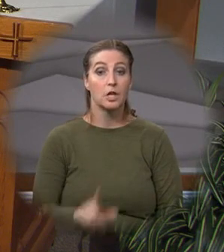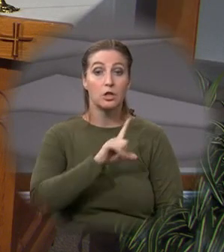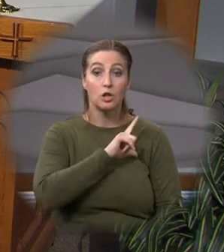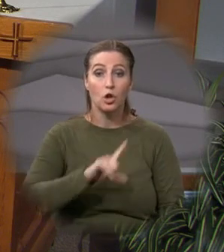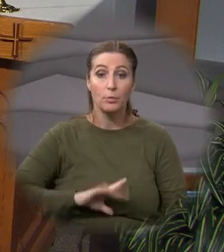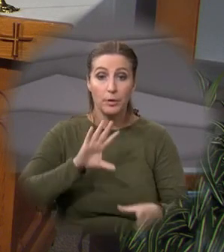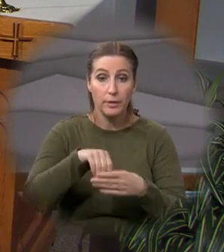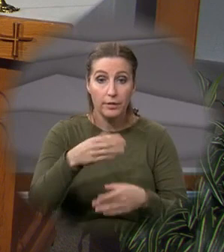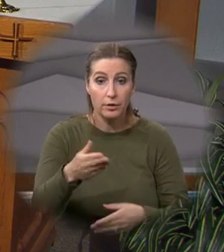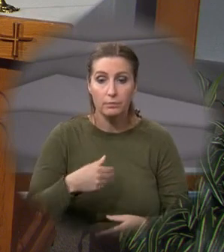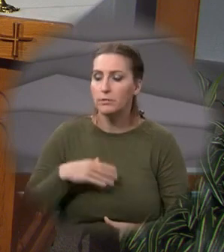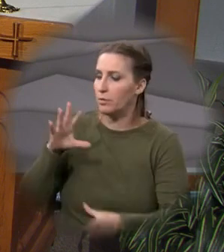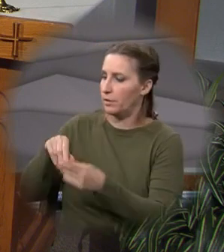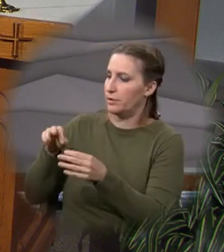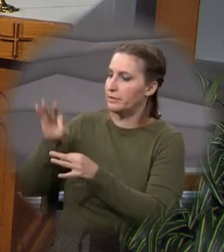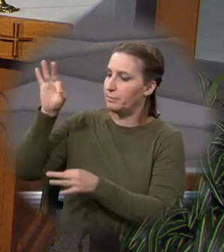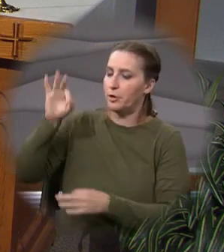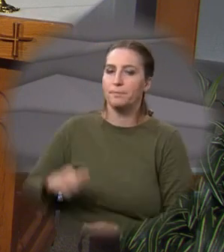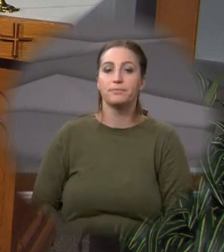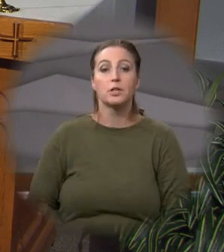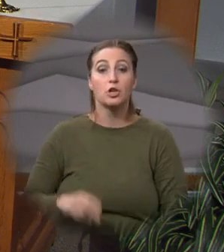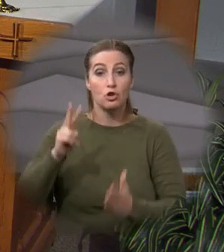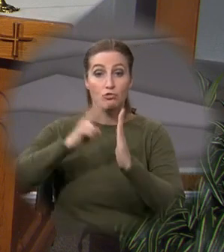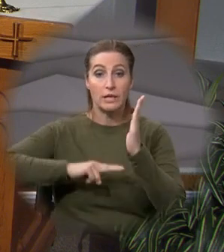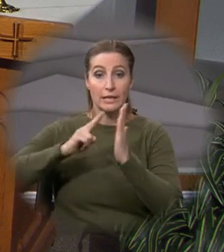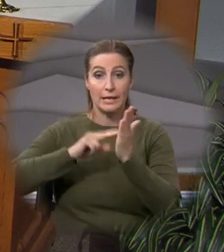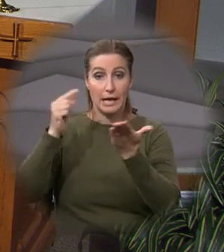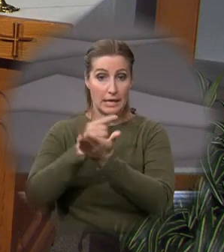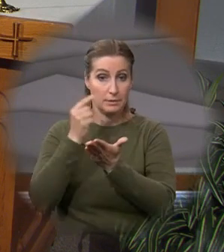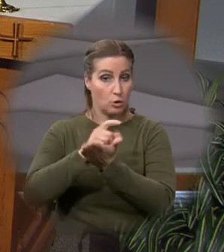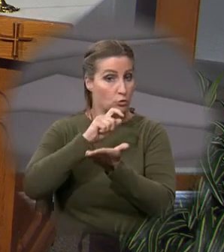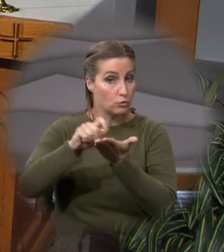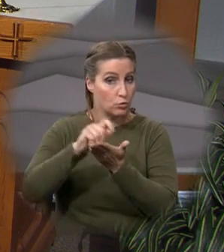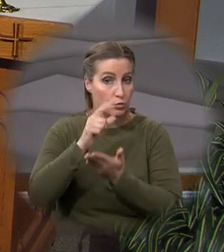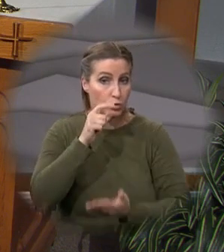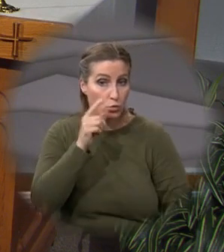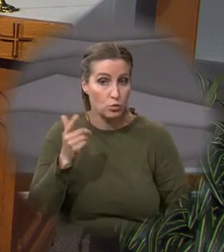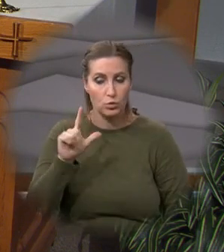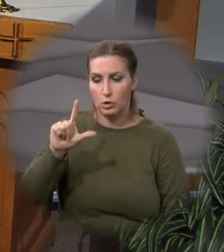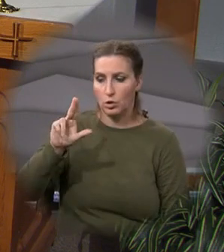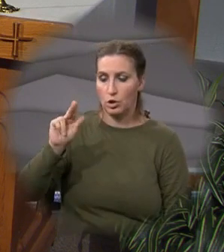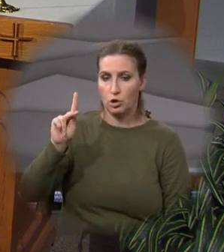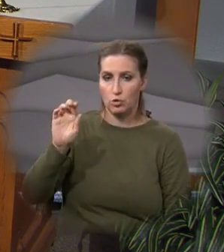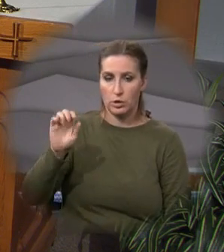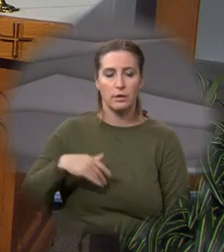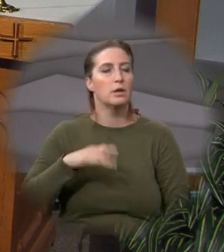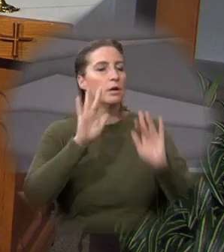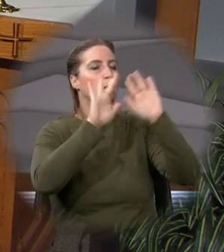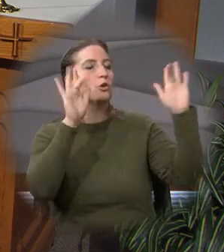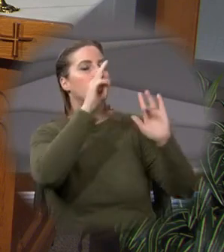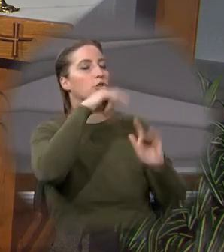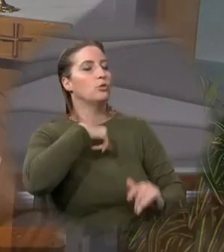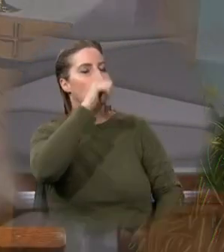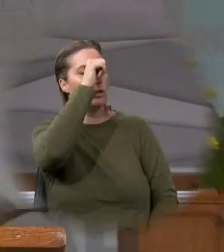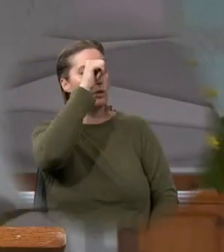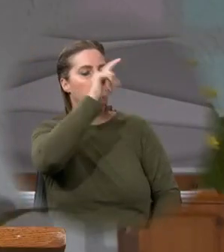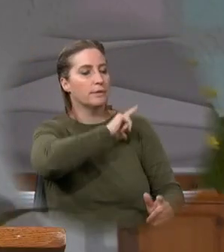The Lord be with you. And with your spirit. A reading from the Holy Gospel according to Luke. Glory to you, O Lord.